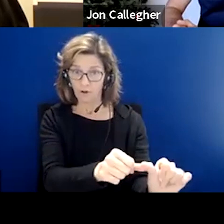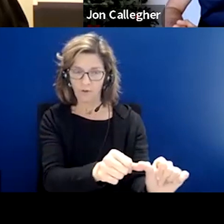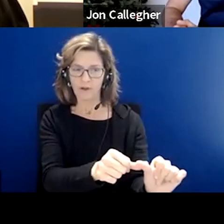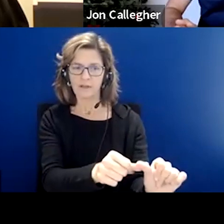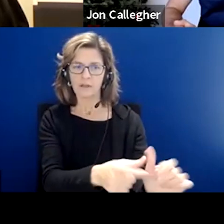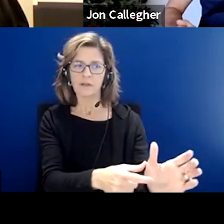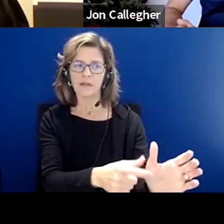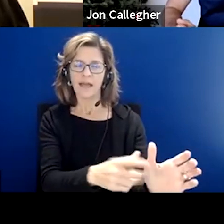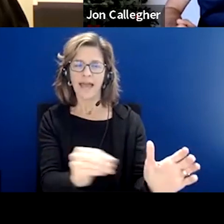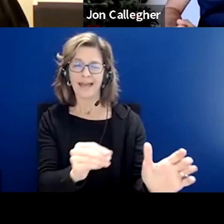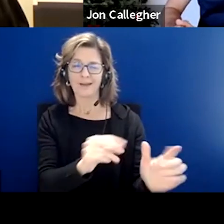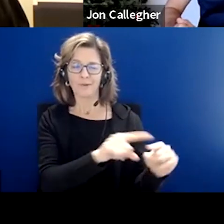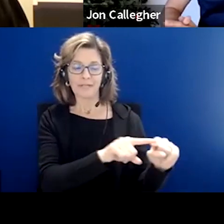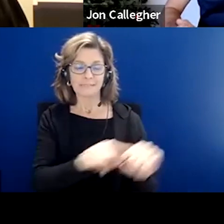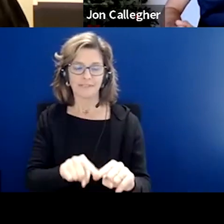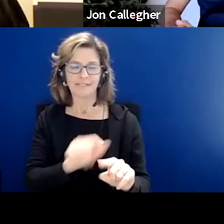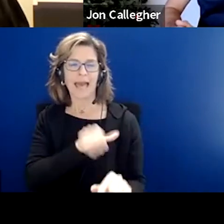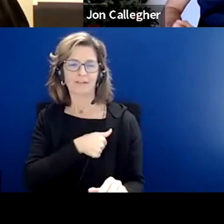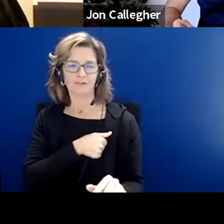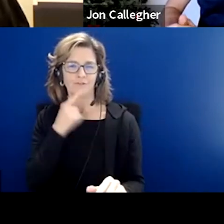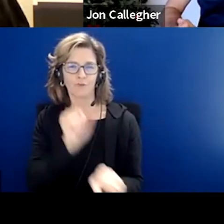that exists in the workplace. And